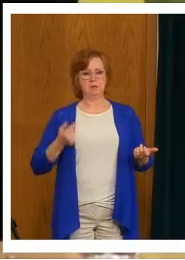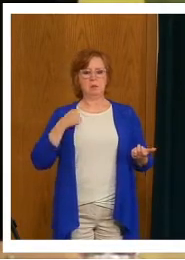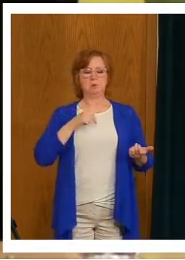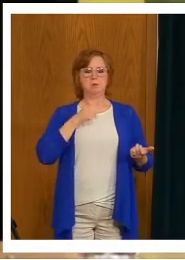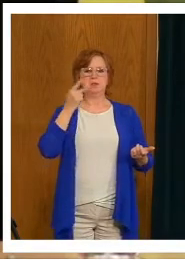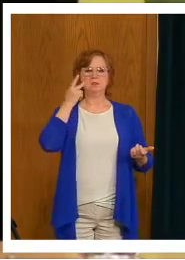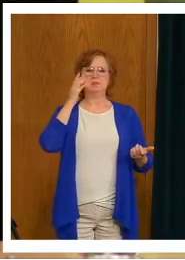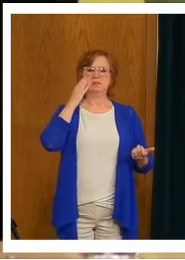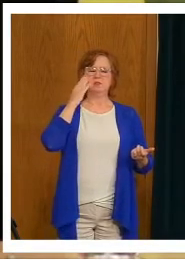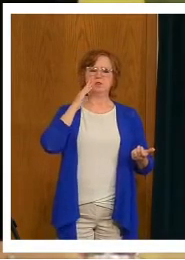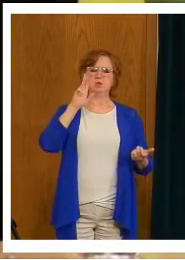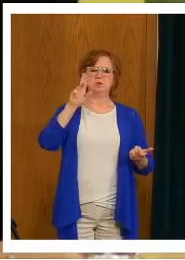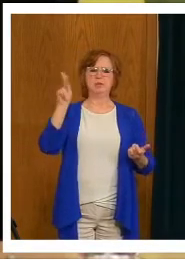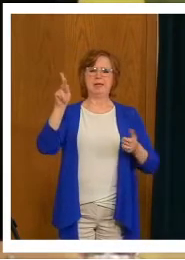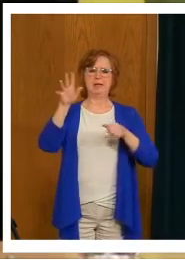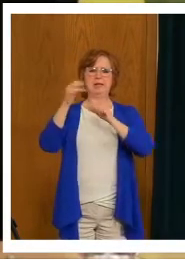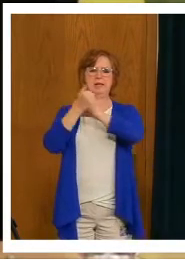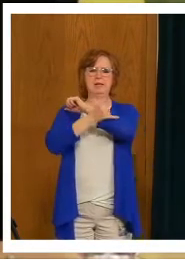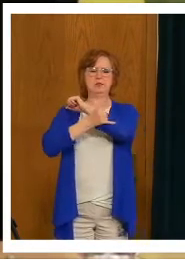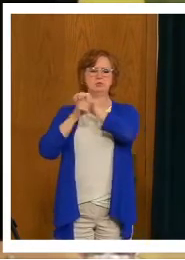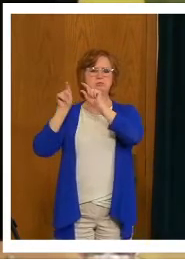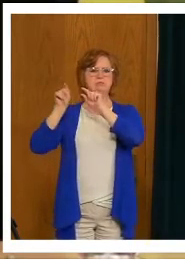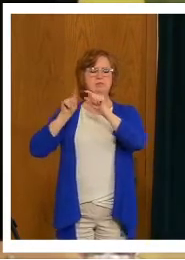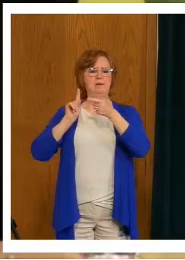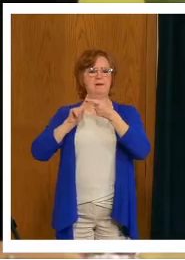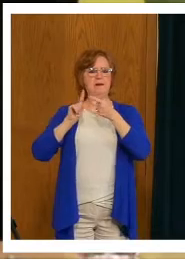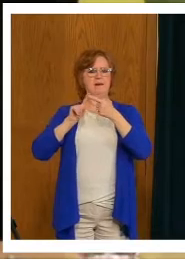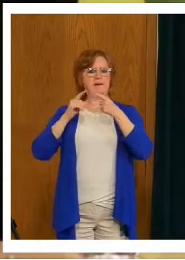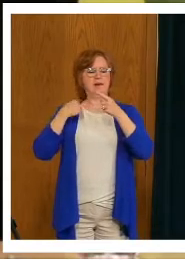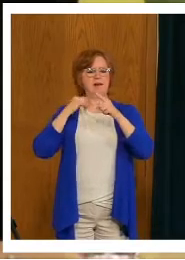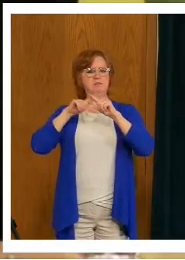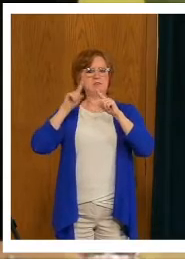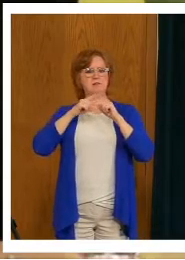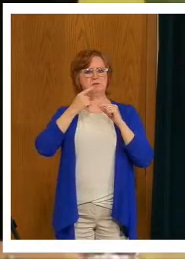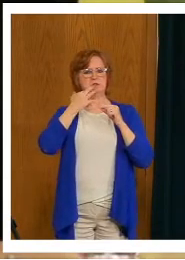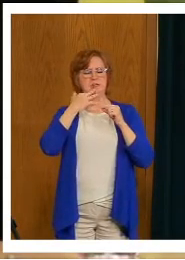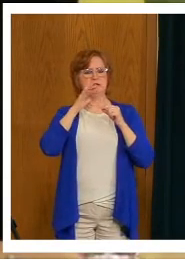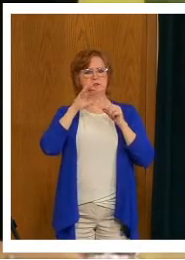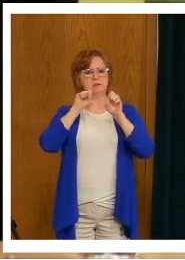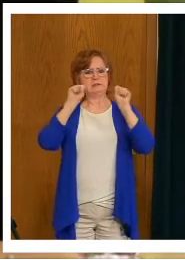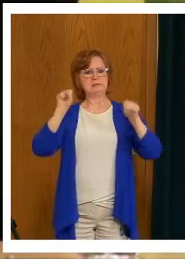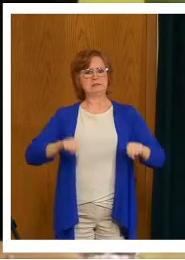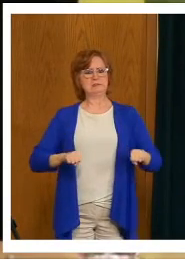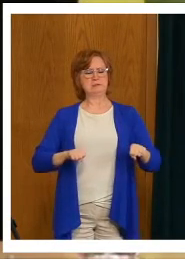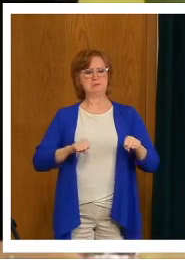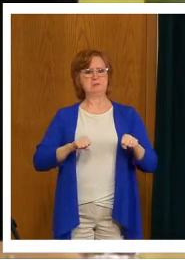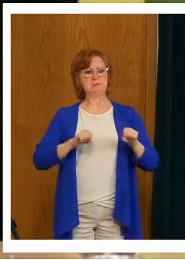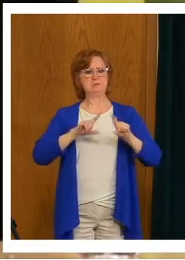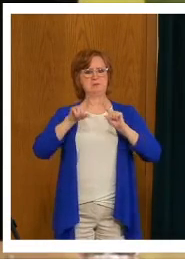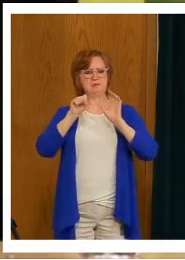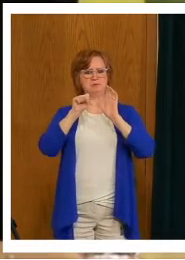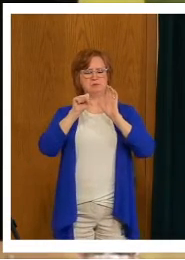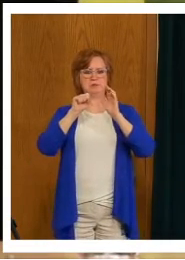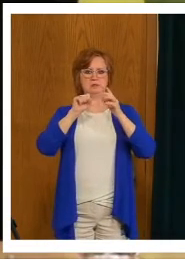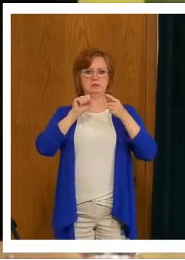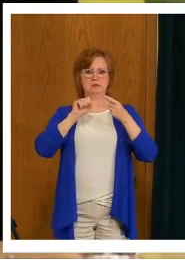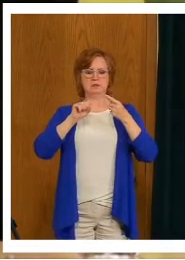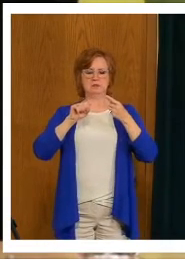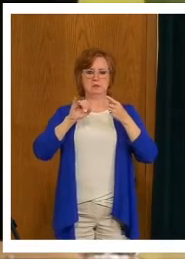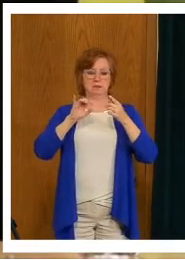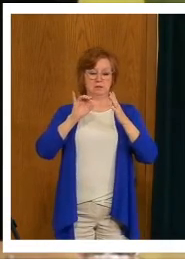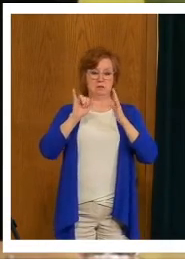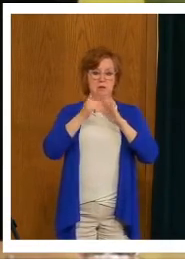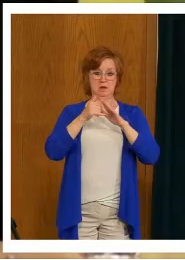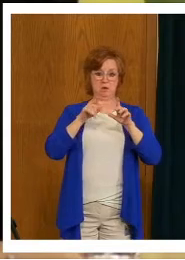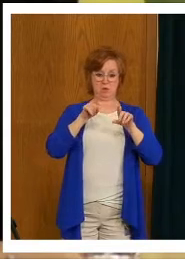doing a color-coded system that is ranking countries on how long you may have to isolate or whether or not you will